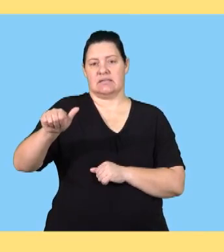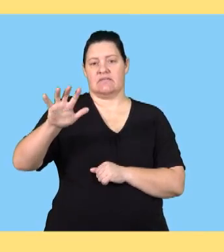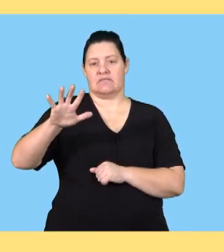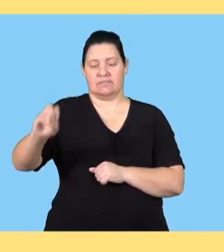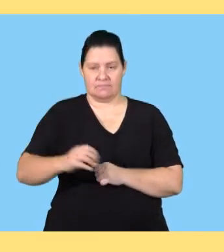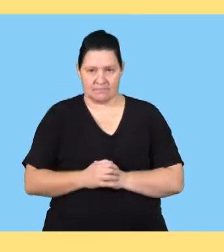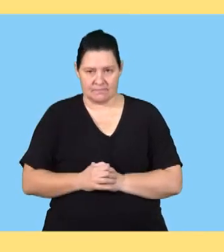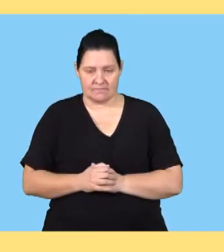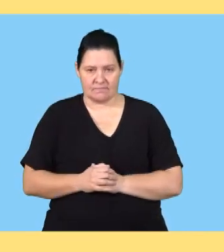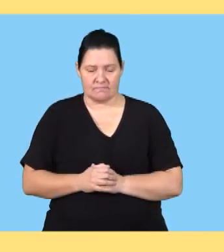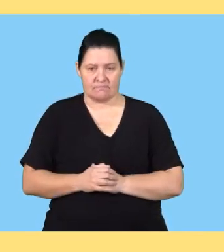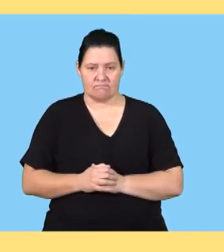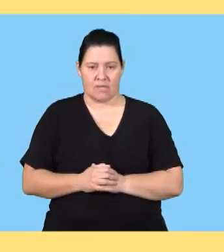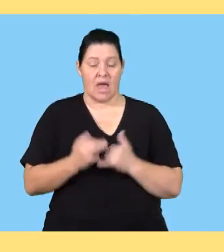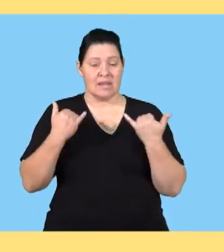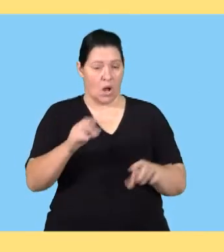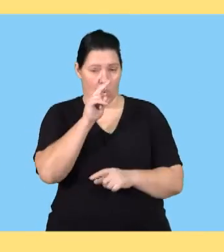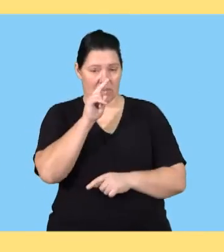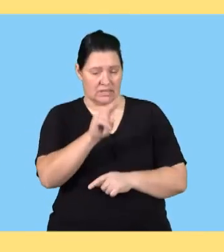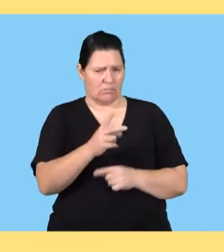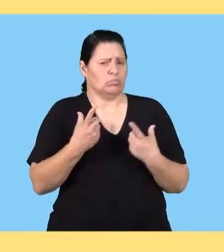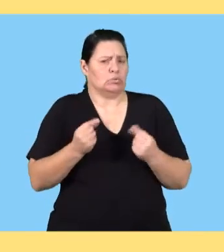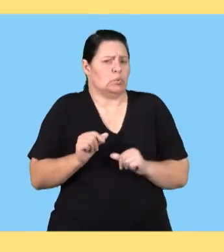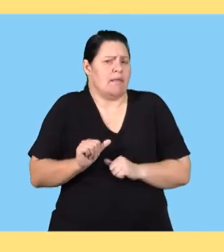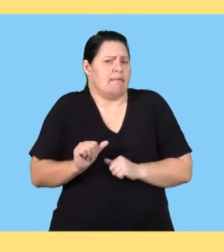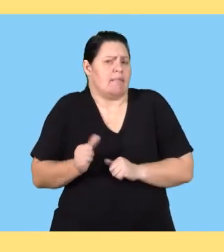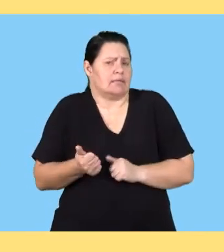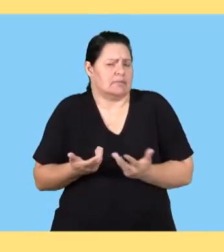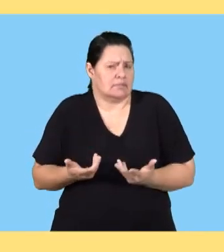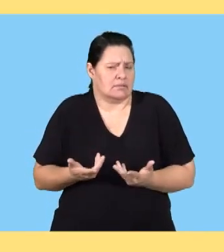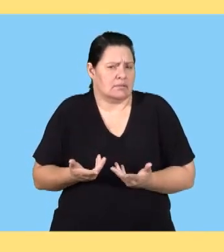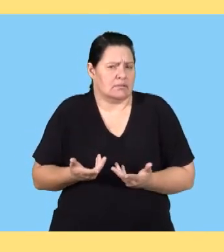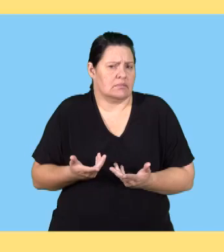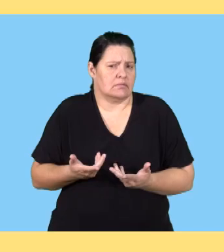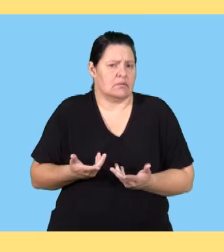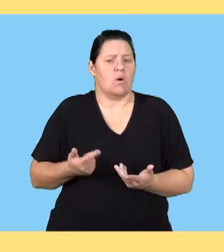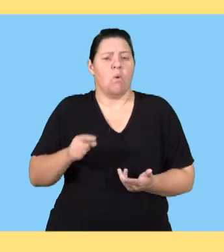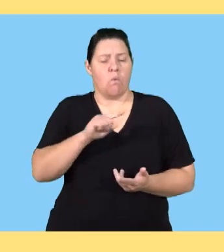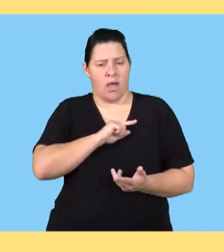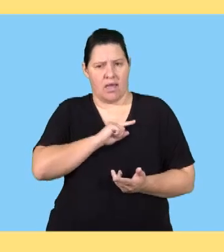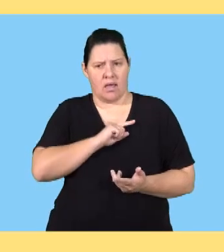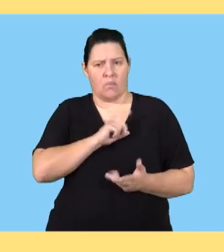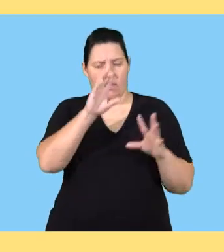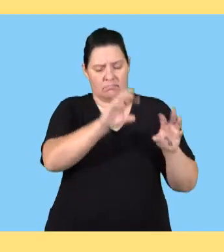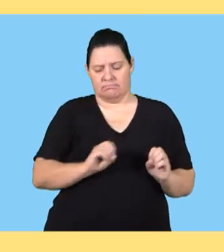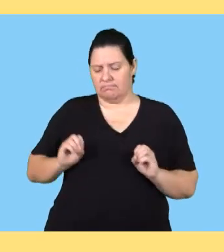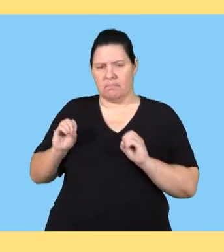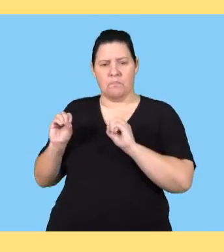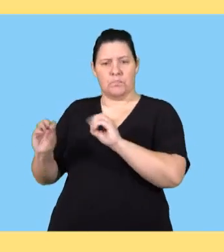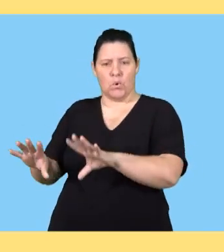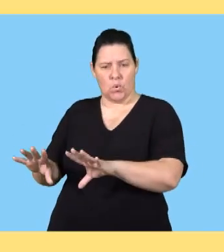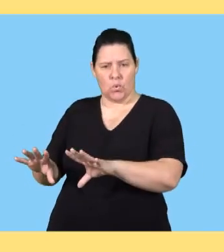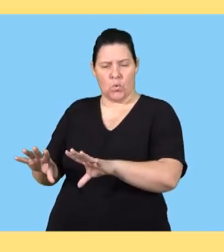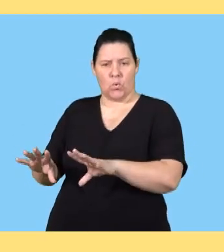10,650. Let us now see, what do we do if we are to post